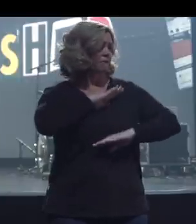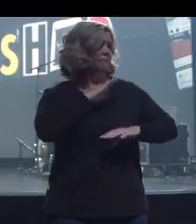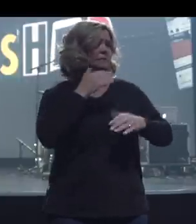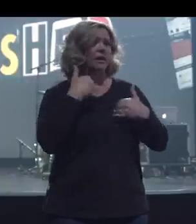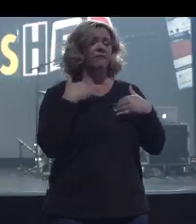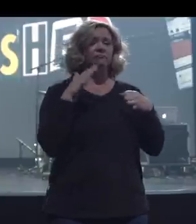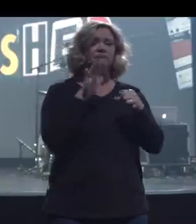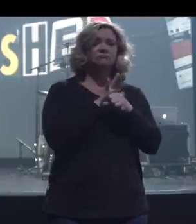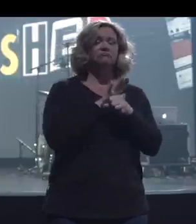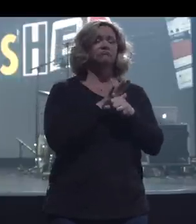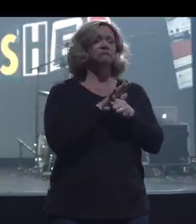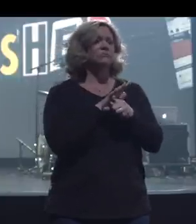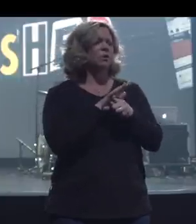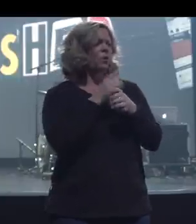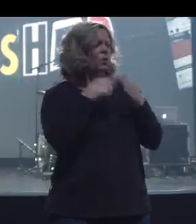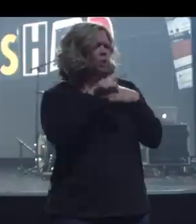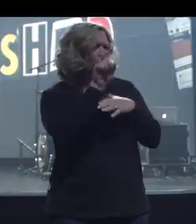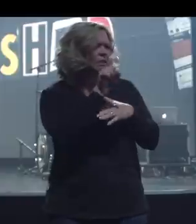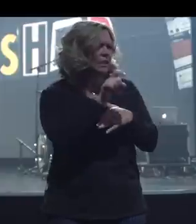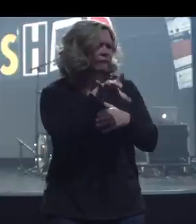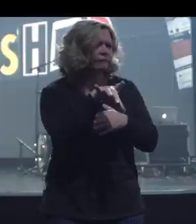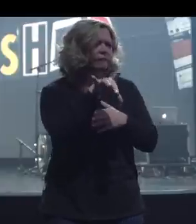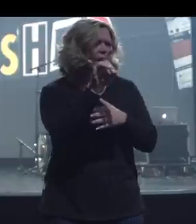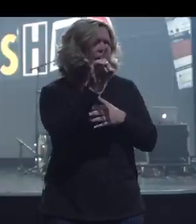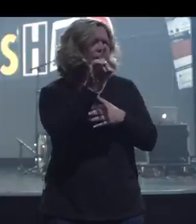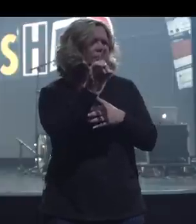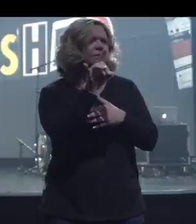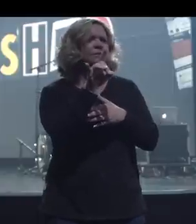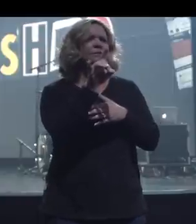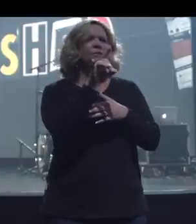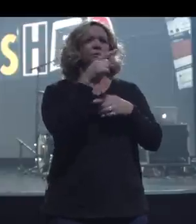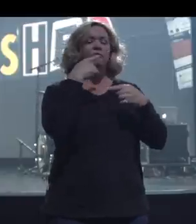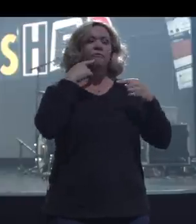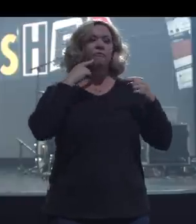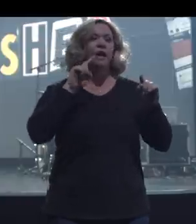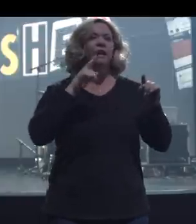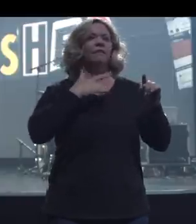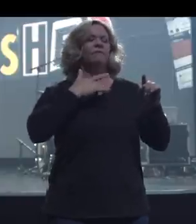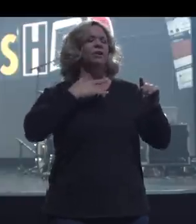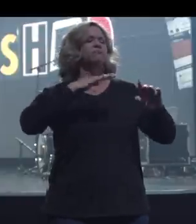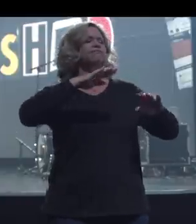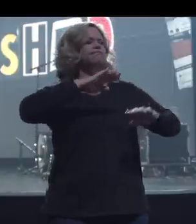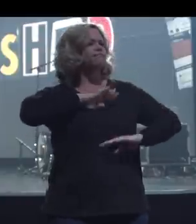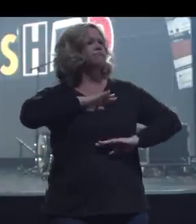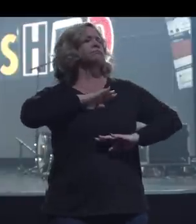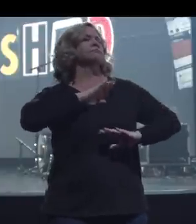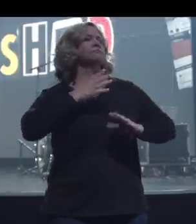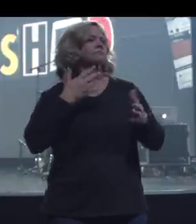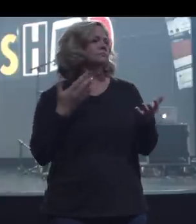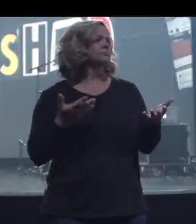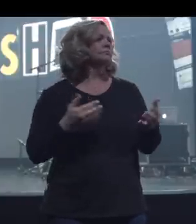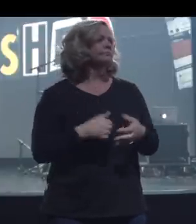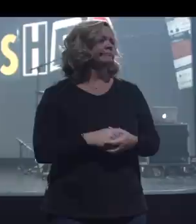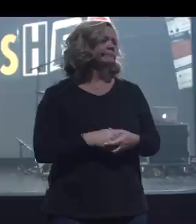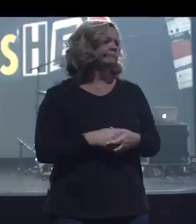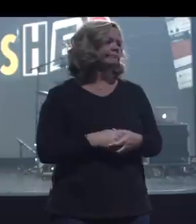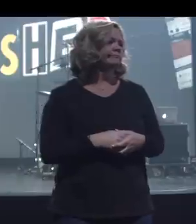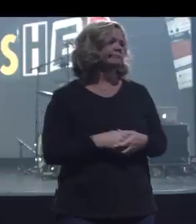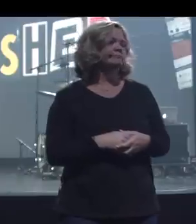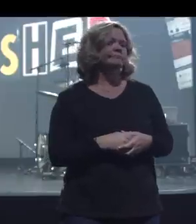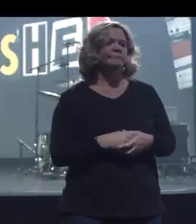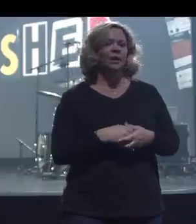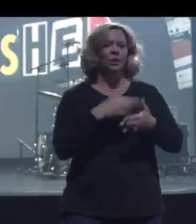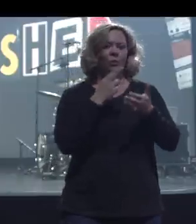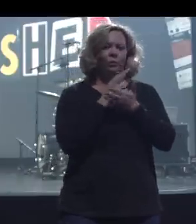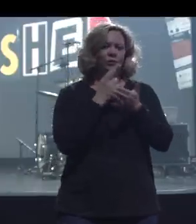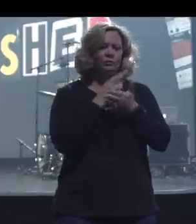Literally, what would you need to finally get to a place where you're like, you know what? This is enough. Did you know